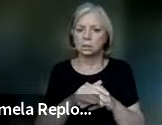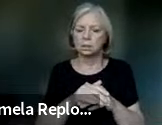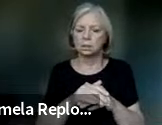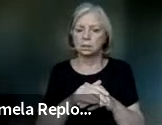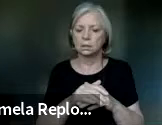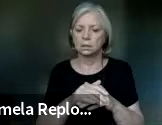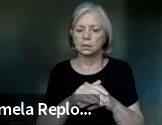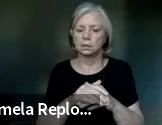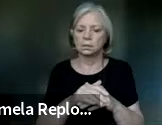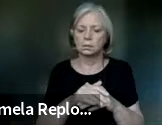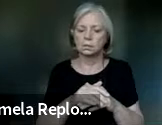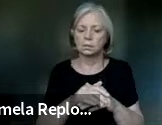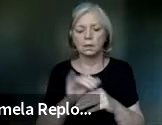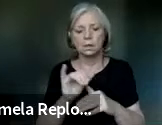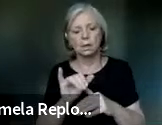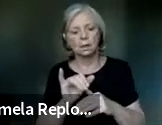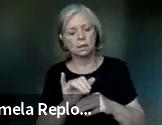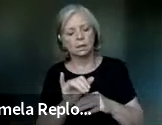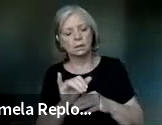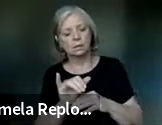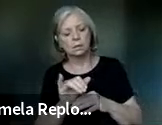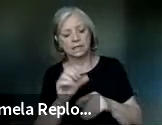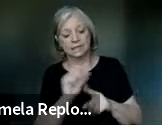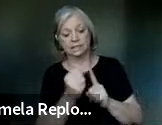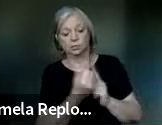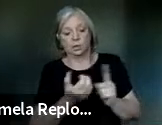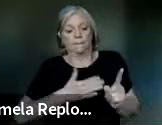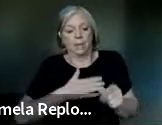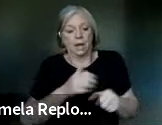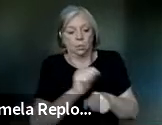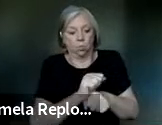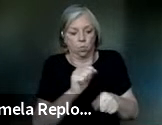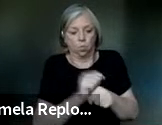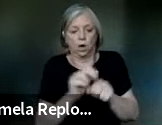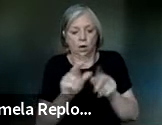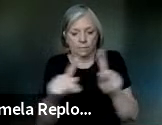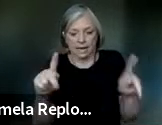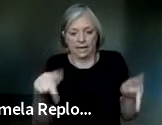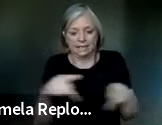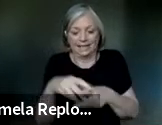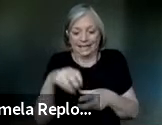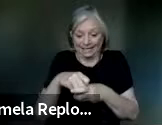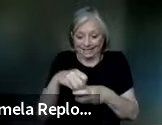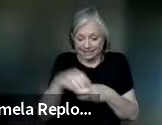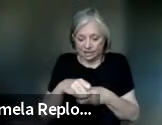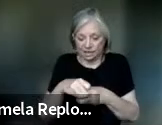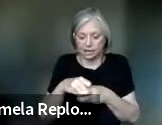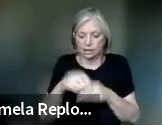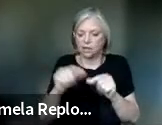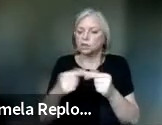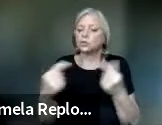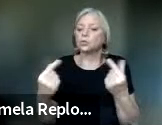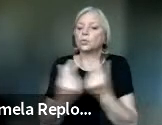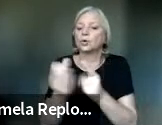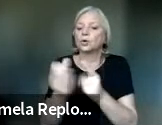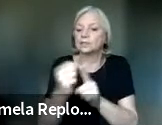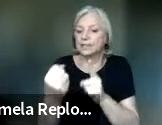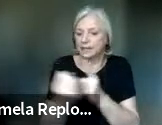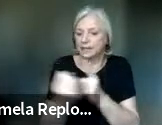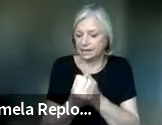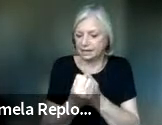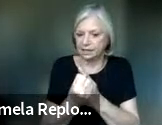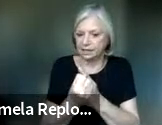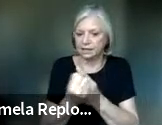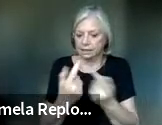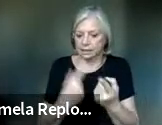is, situations that come up in the workplace when employees are in indoor group settings, and then all of a sudden questions start to ask